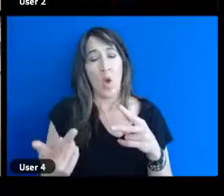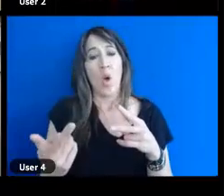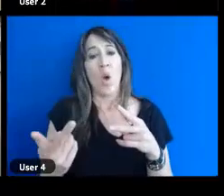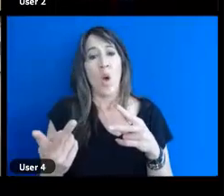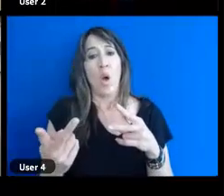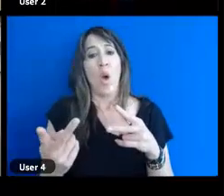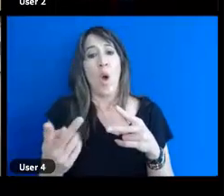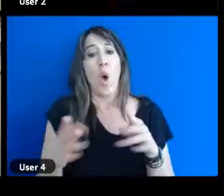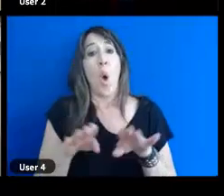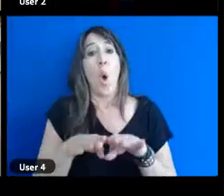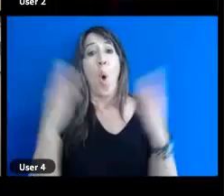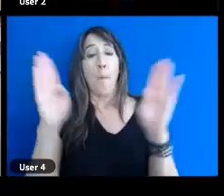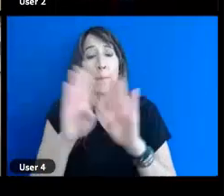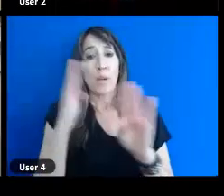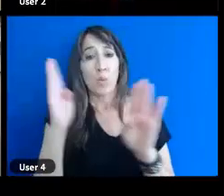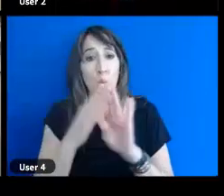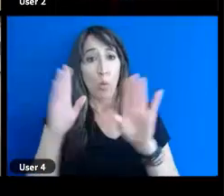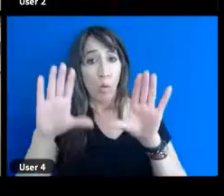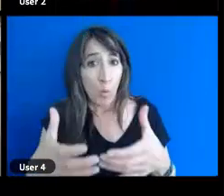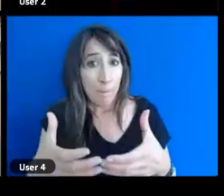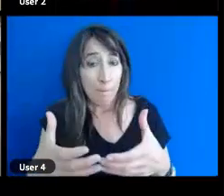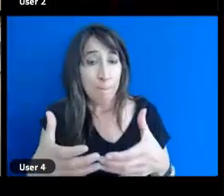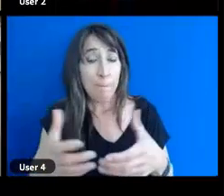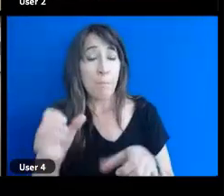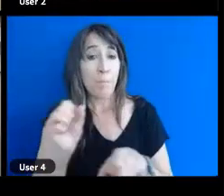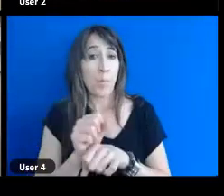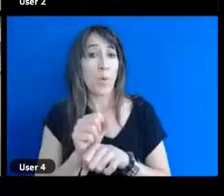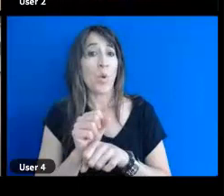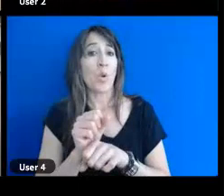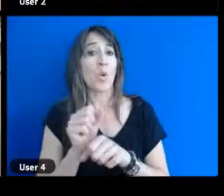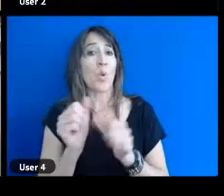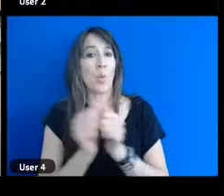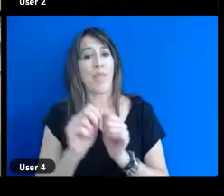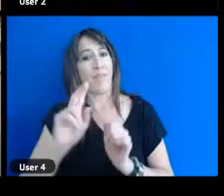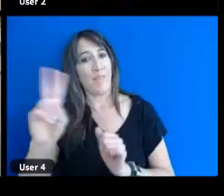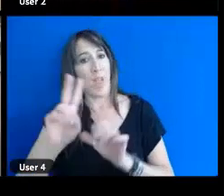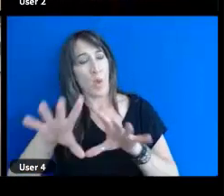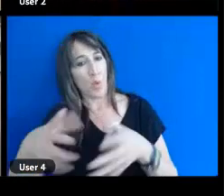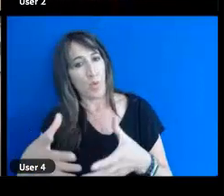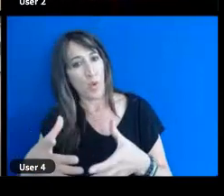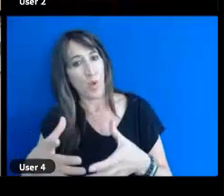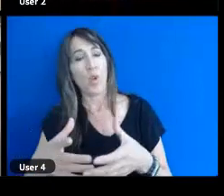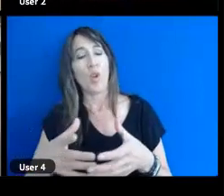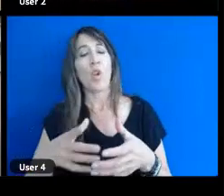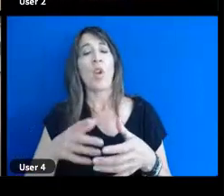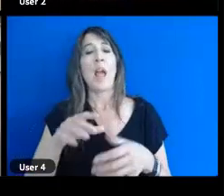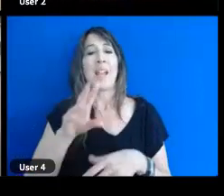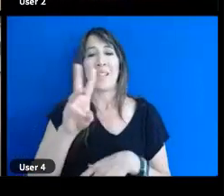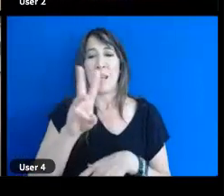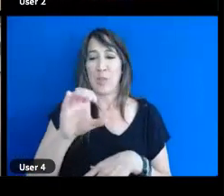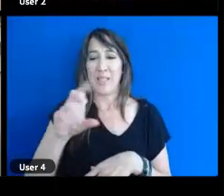great organizations that I could see earlier registered on this webinar. Open Door Group works